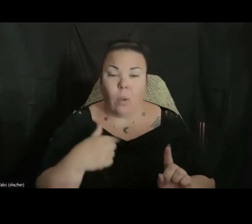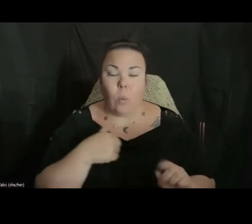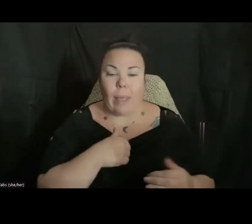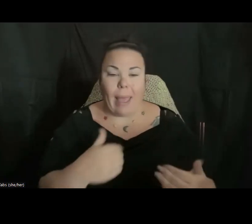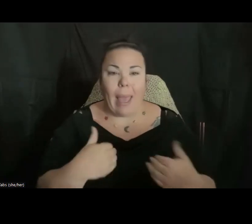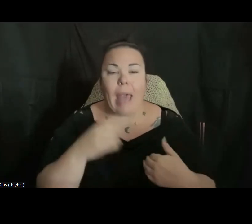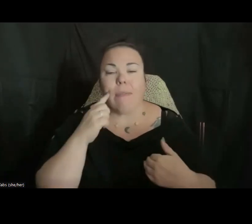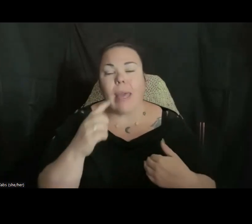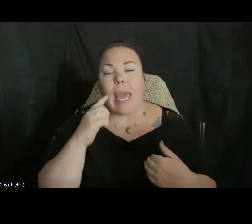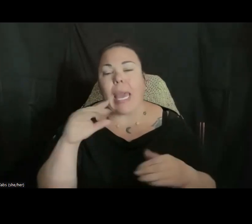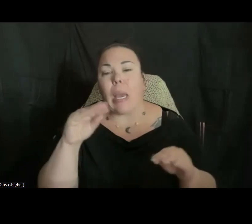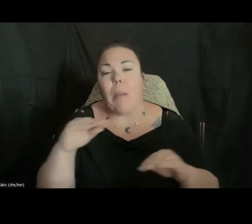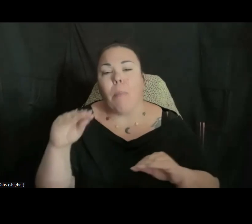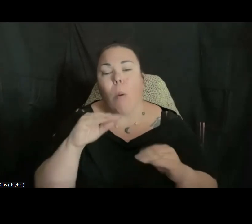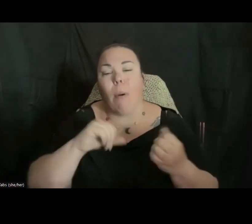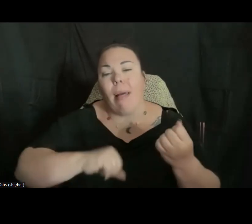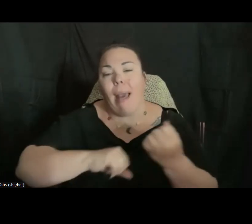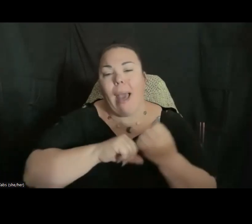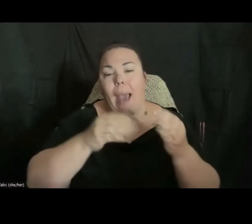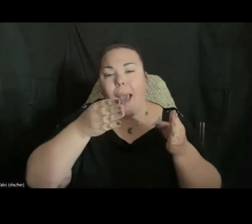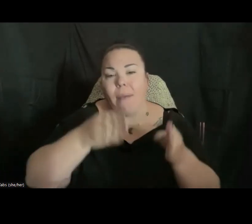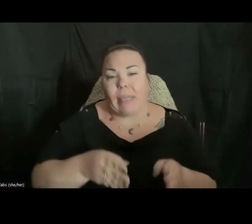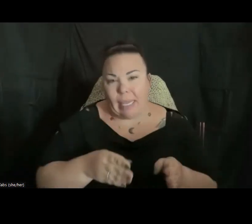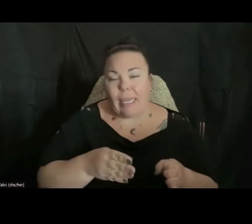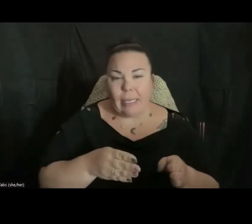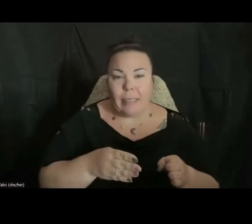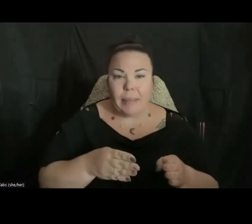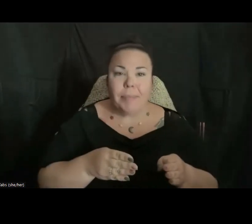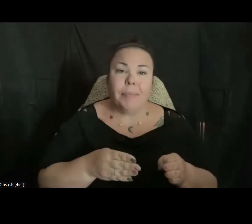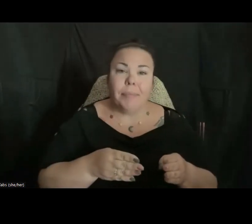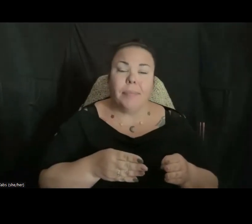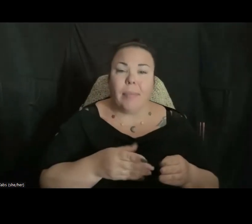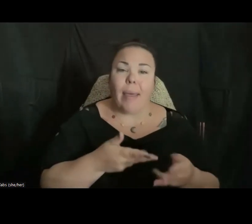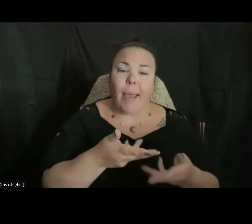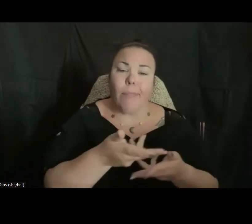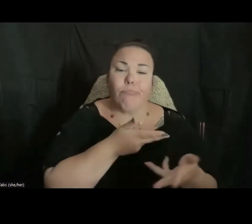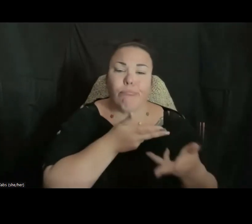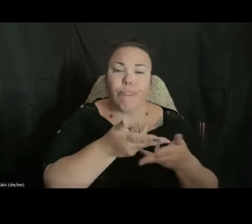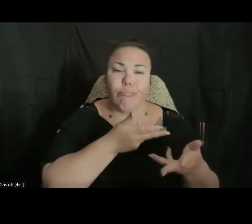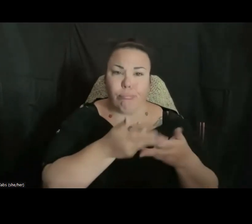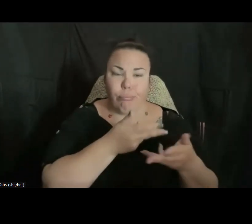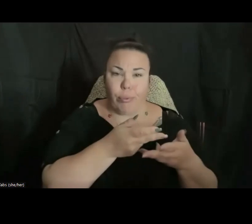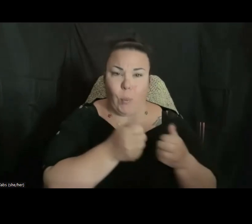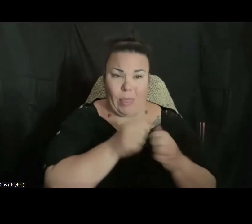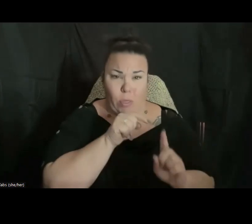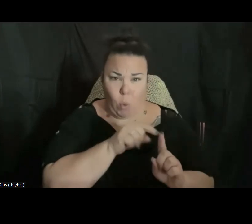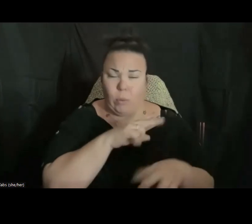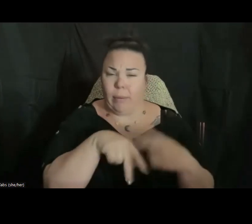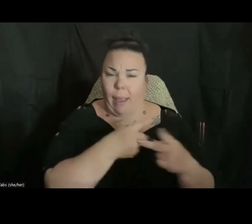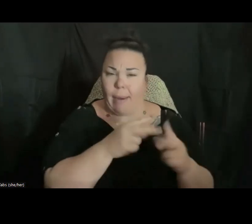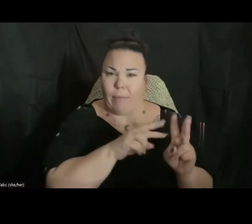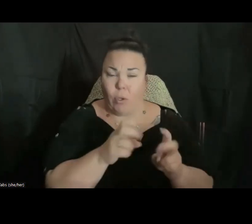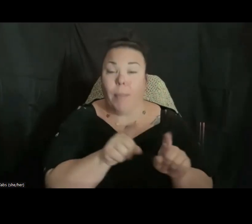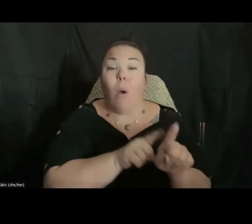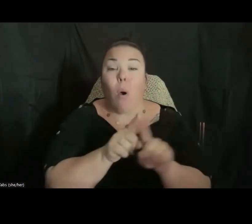provide mobile advocacy around health-related issues, as well as also screening for the other